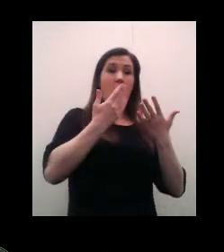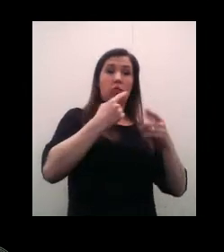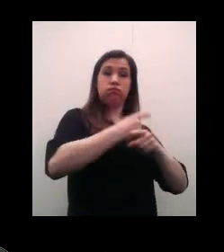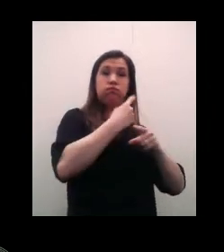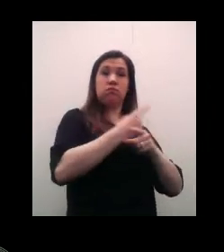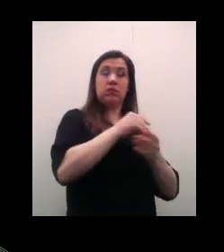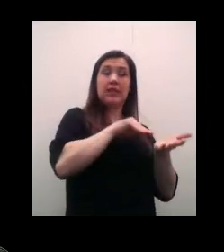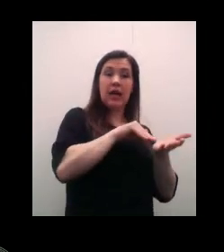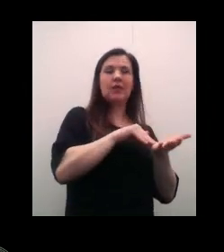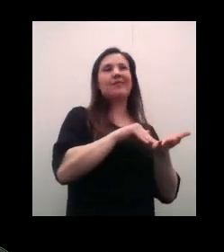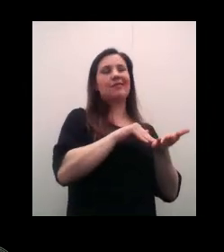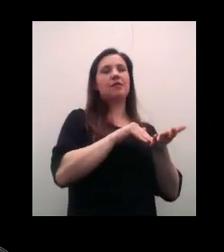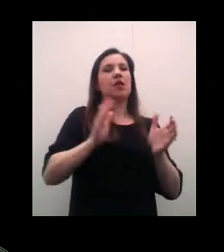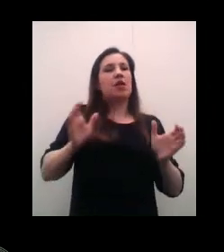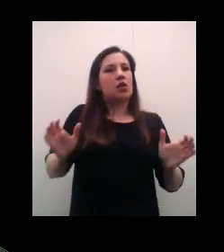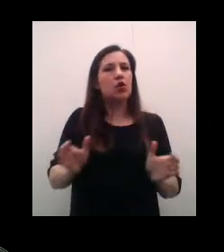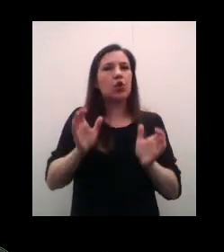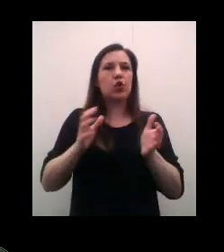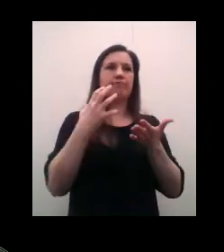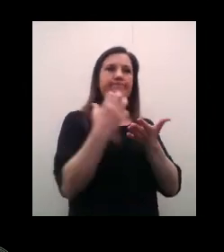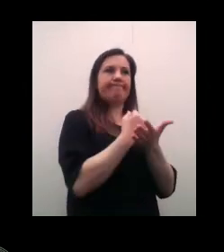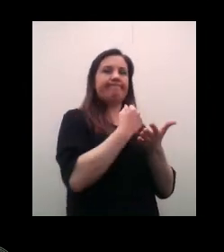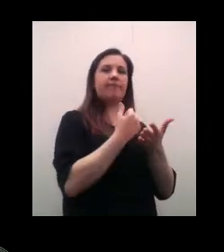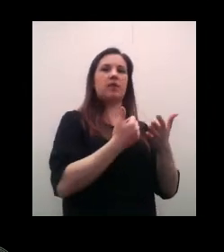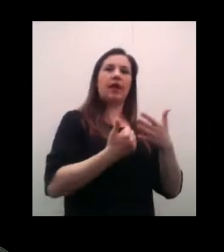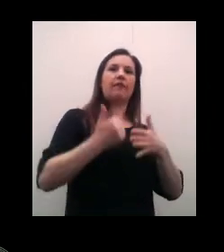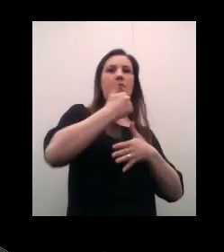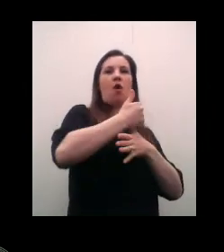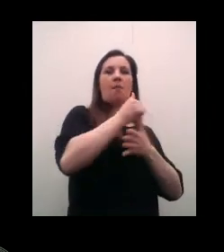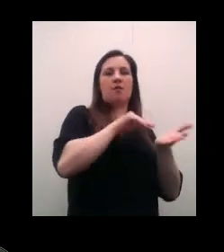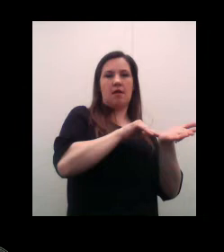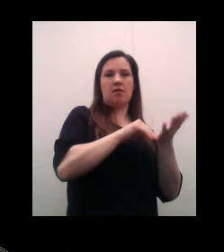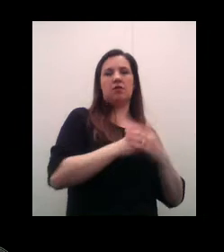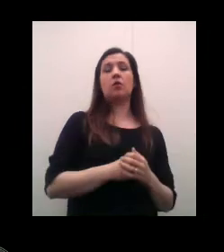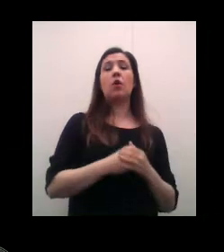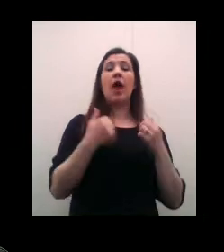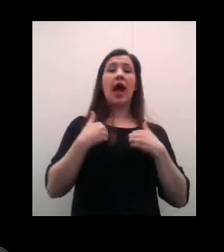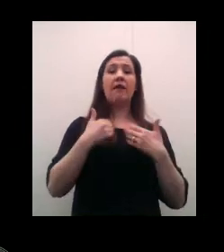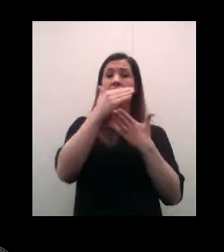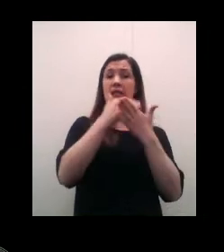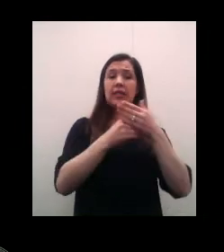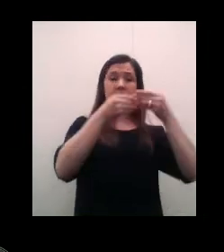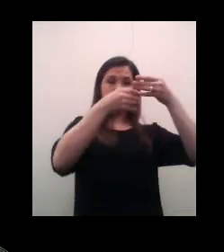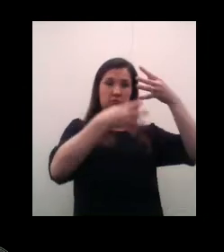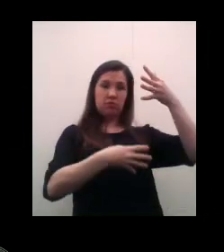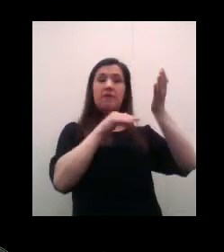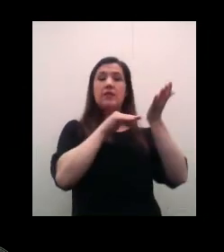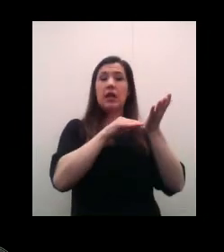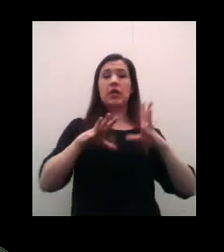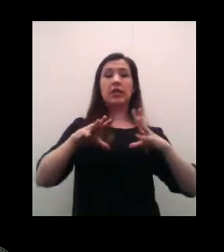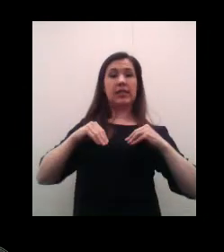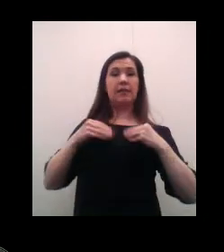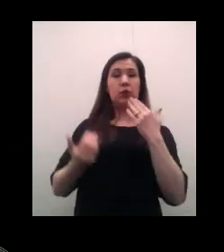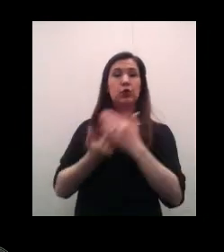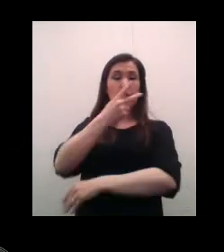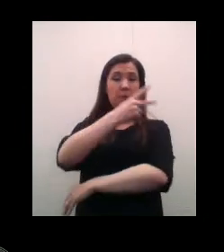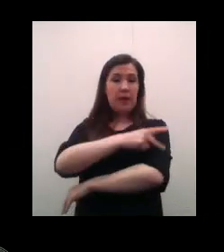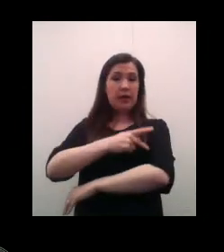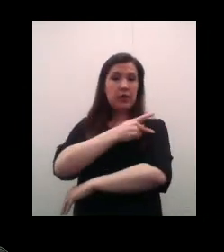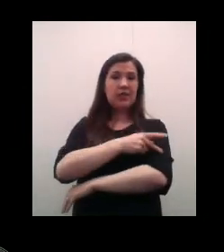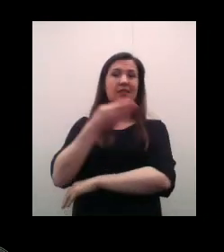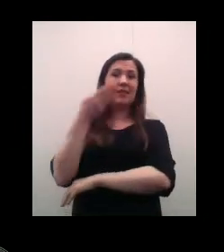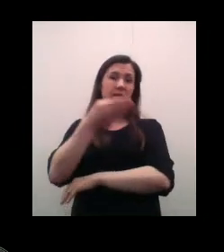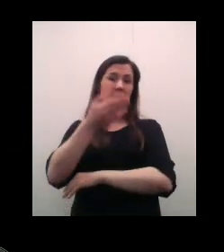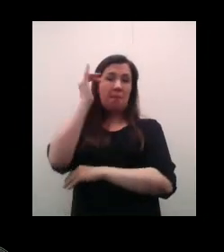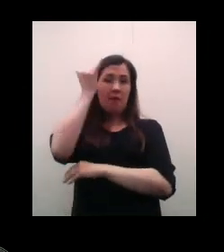we strongly encourage you to get one. We have a list of primary care providers that are accepting patients in the city